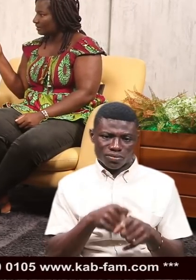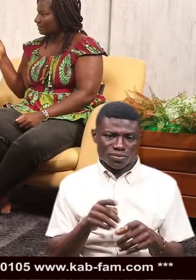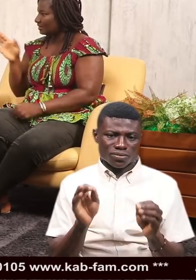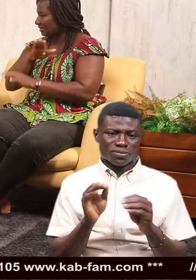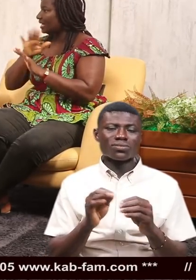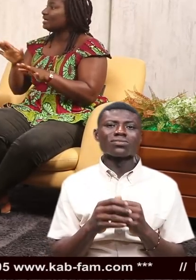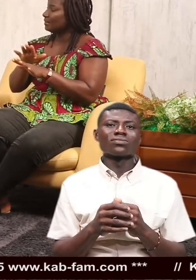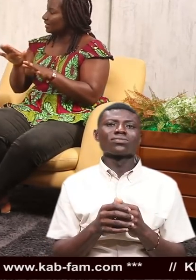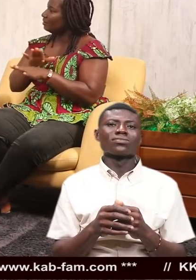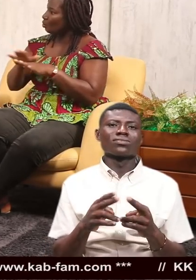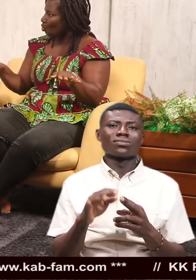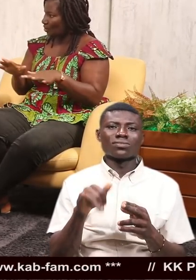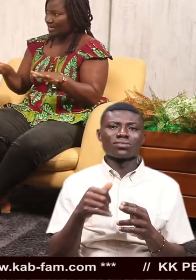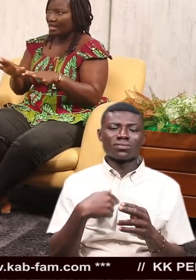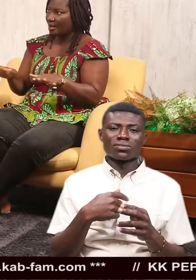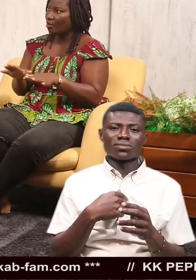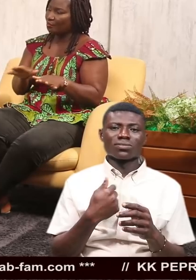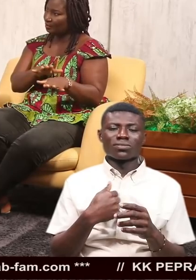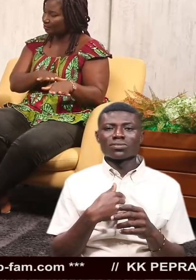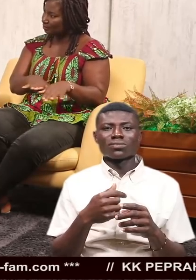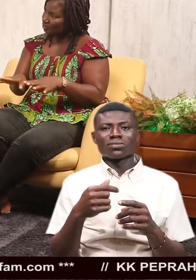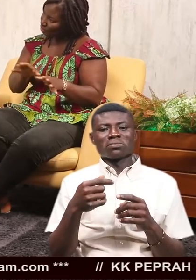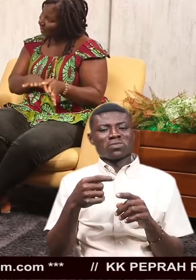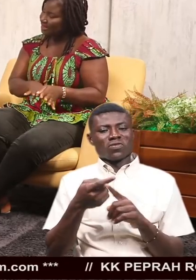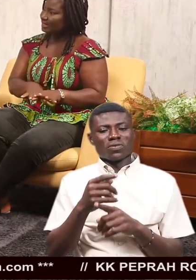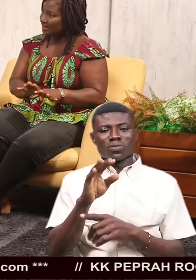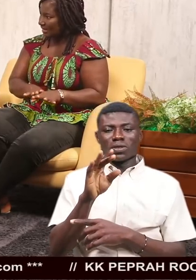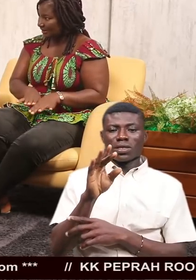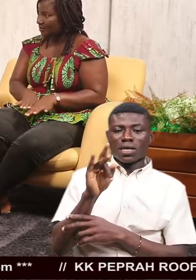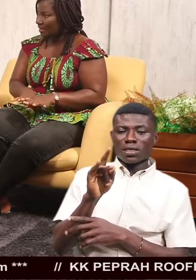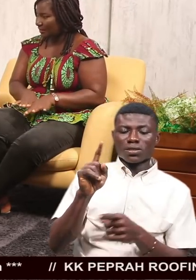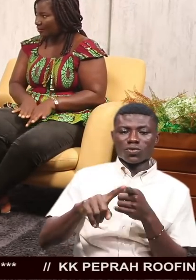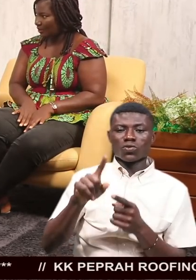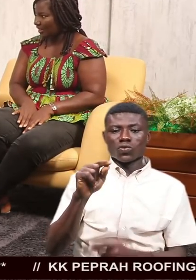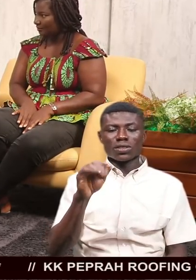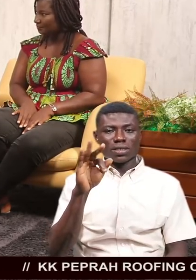unresponde. Tisana minene call na kopem.